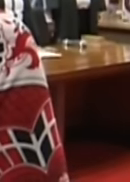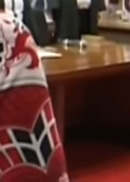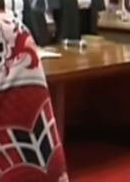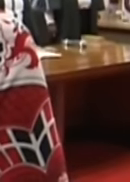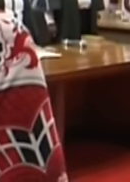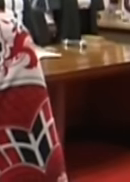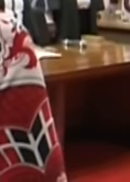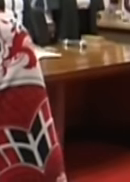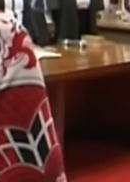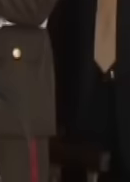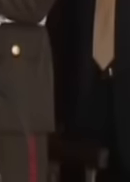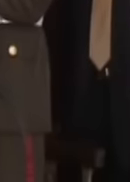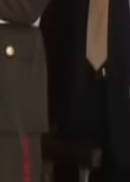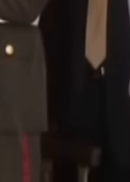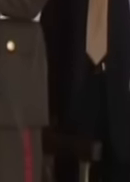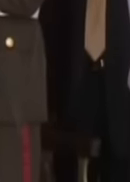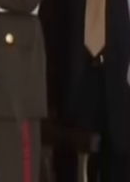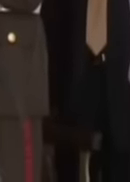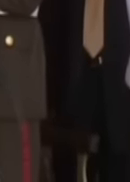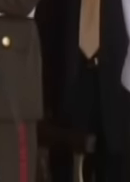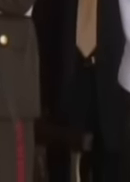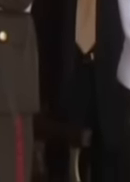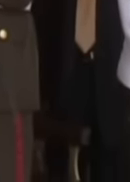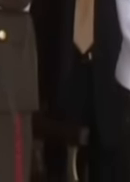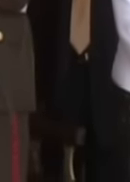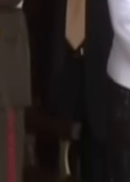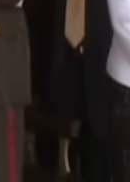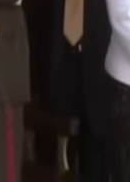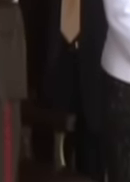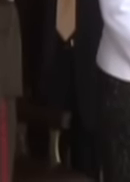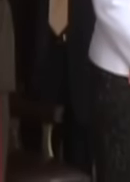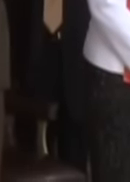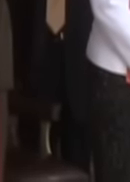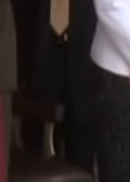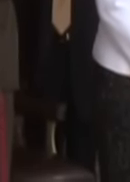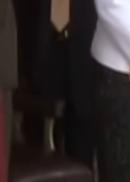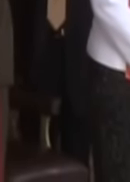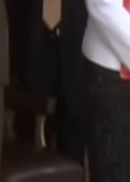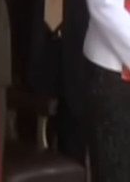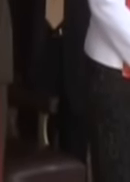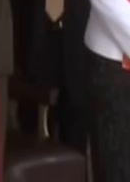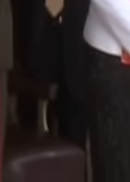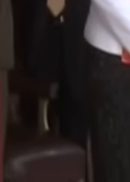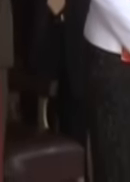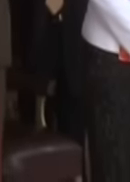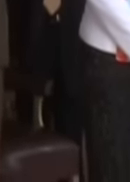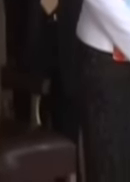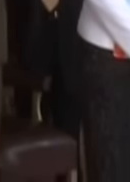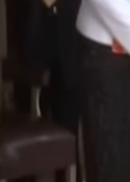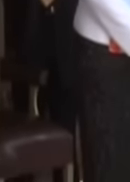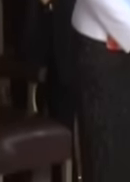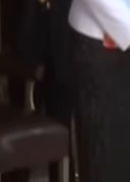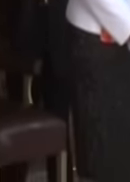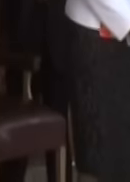session, outlining proposed policies and legislation. The state opening was graced by Her Majesty Indlovukazi.